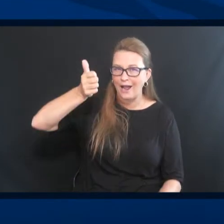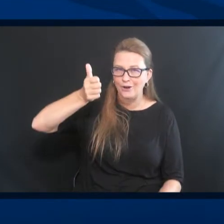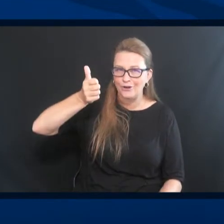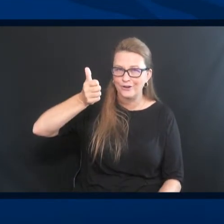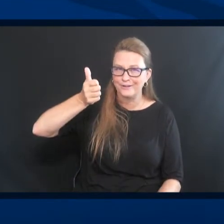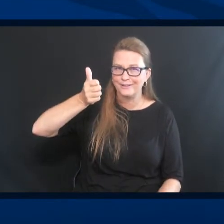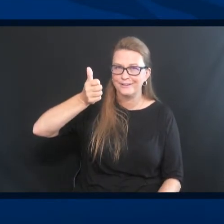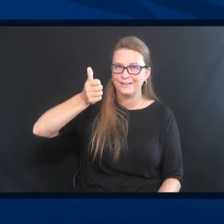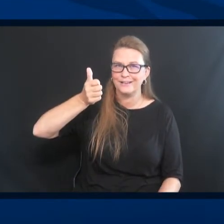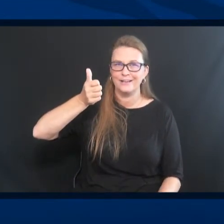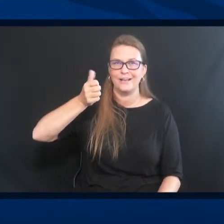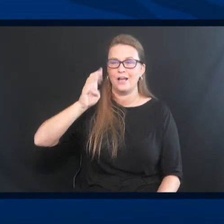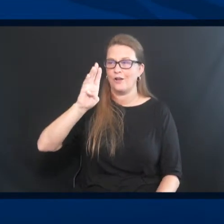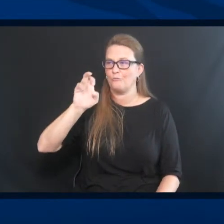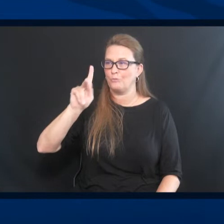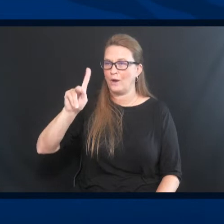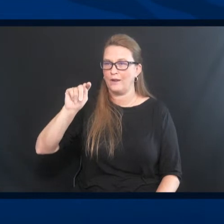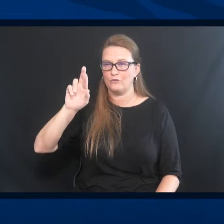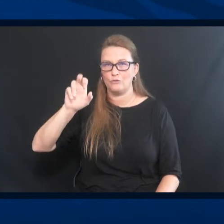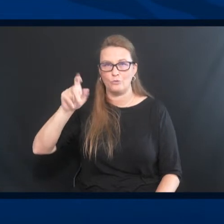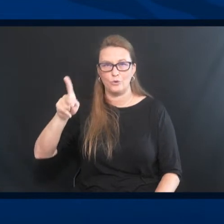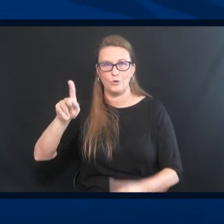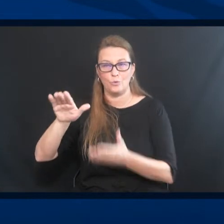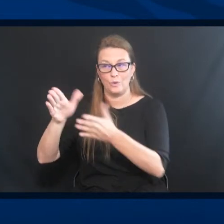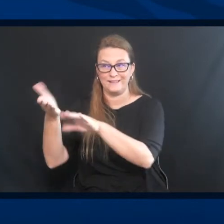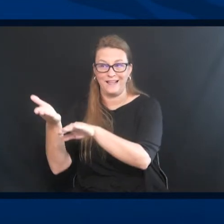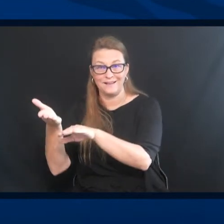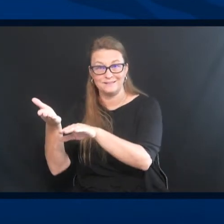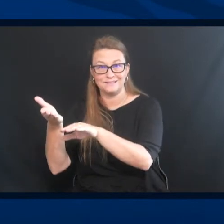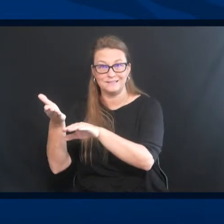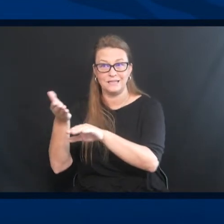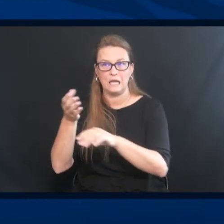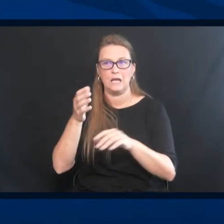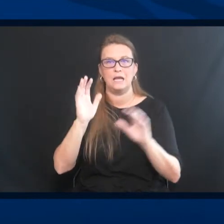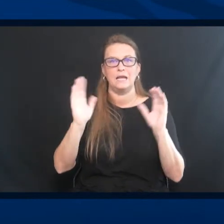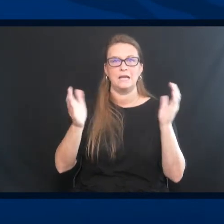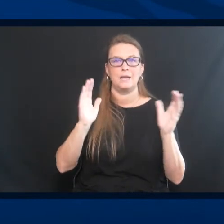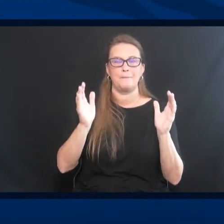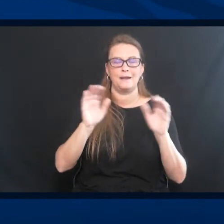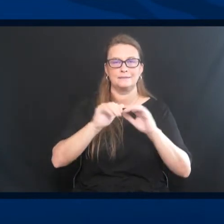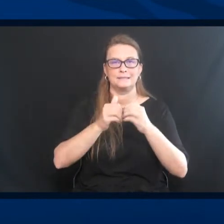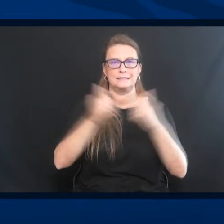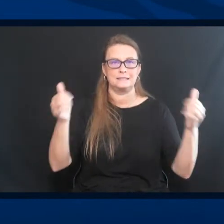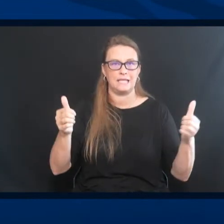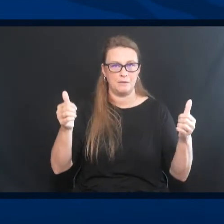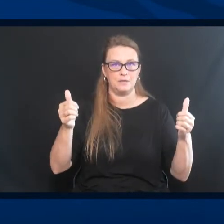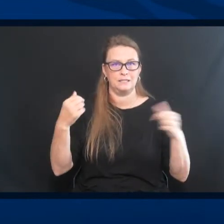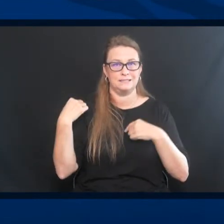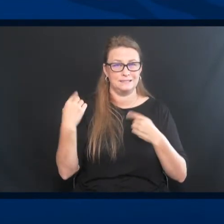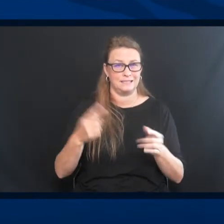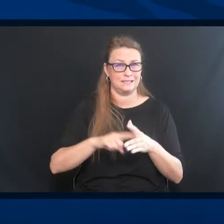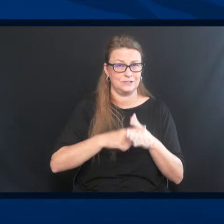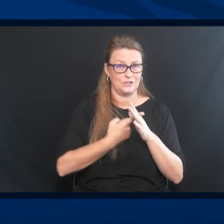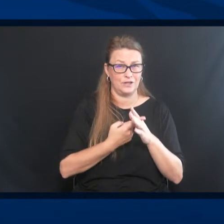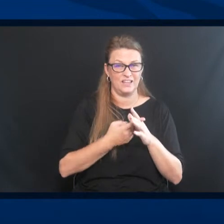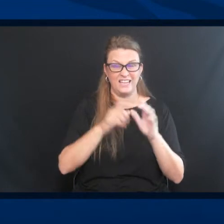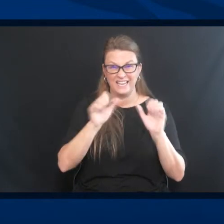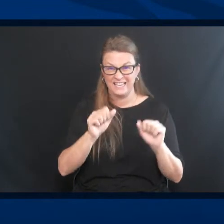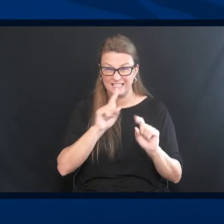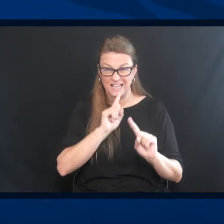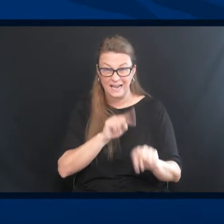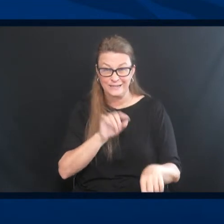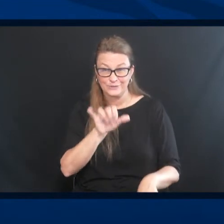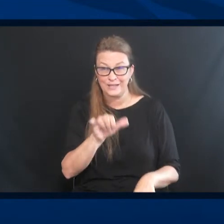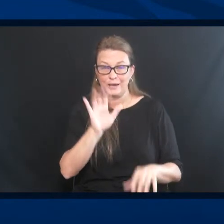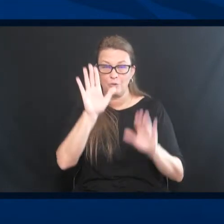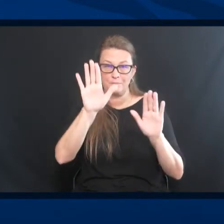of breakthrough cases and deaths if we had the numbers just since vaccination started. So if somebody could look into that or answer that, that'd be